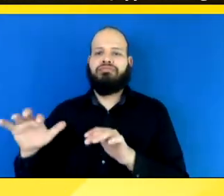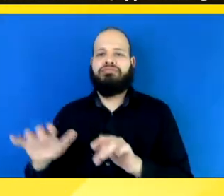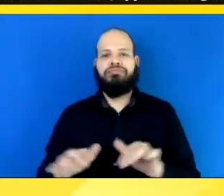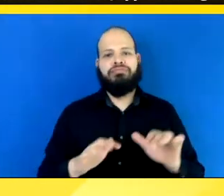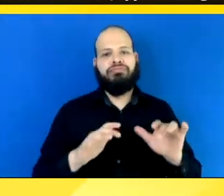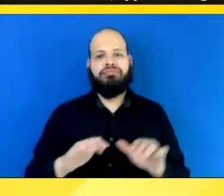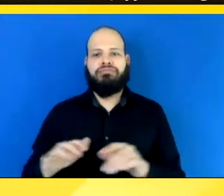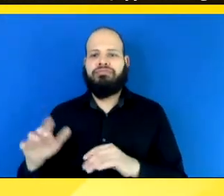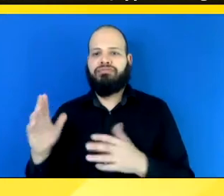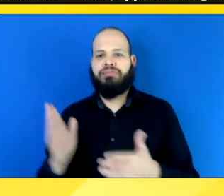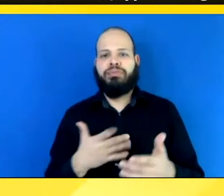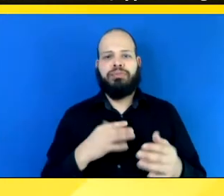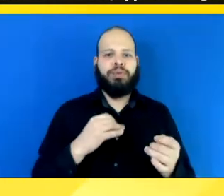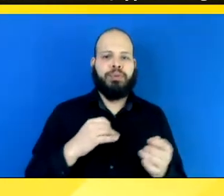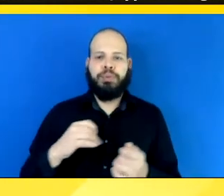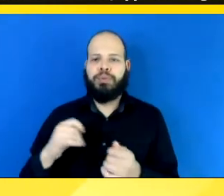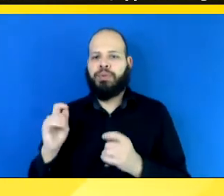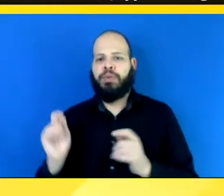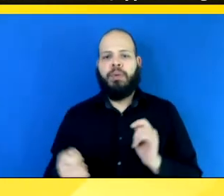Well, now